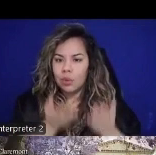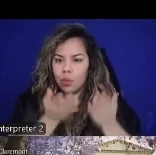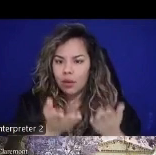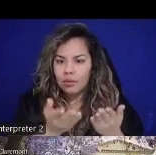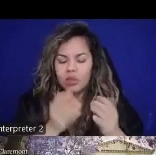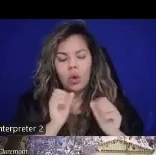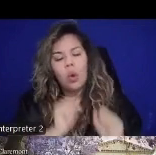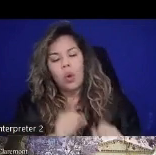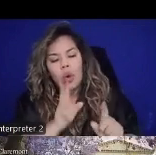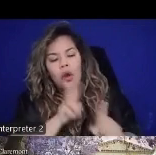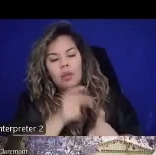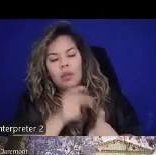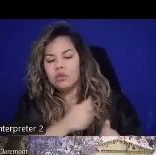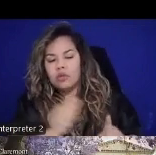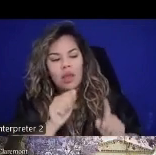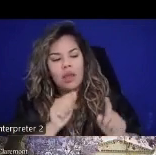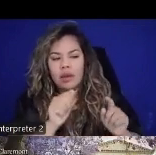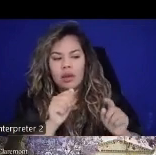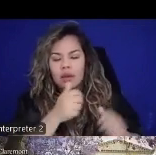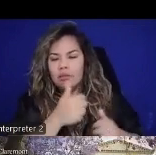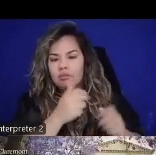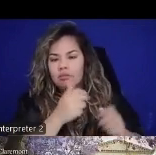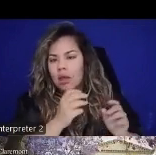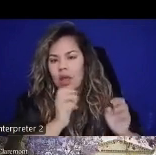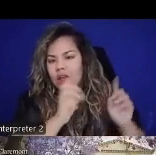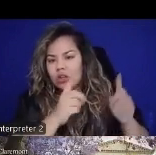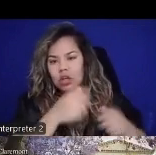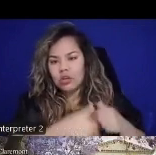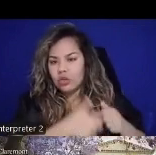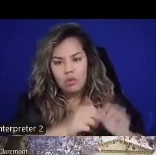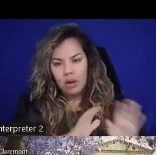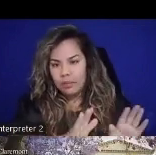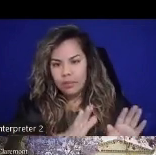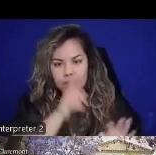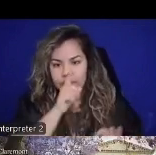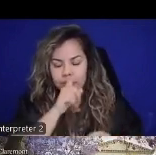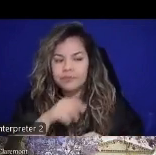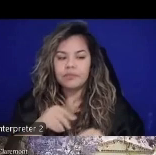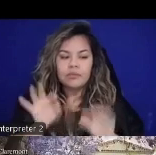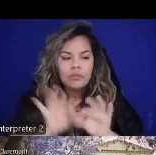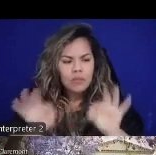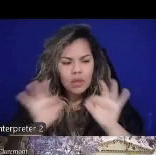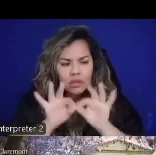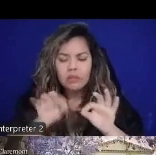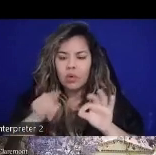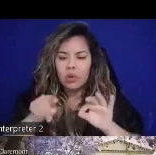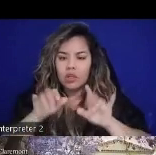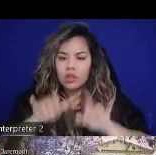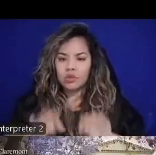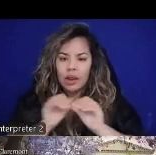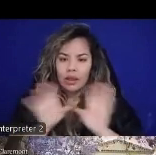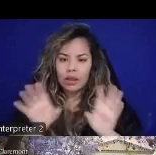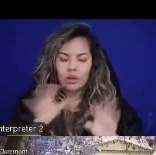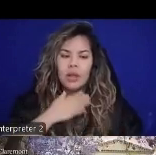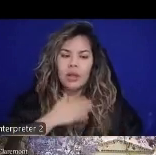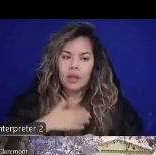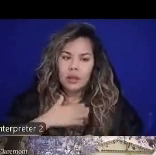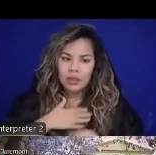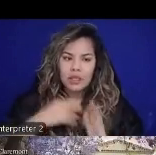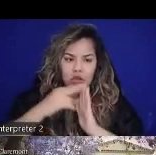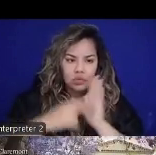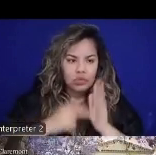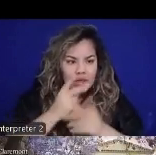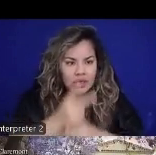problem. It's very important to write clearly, so please carefully read and follow the submission guidelines that